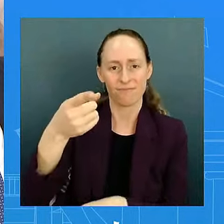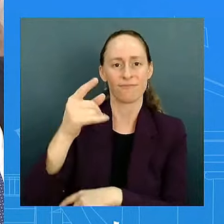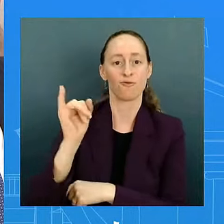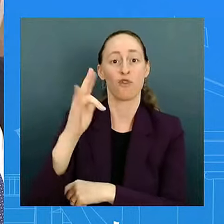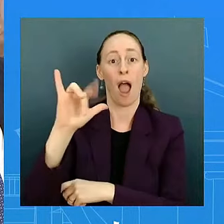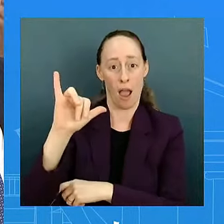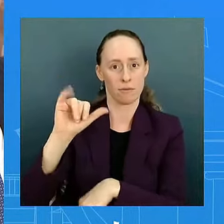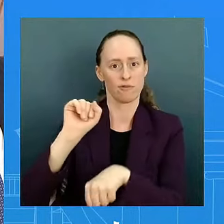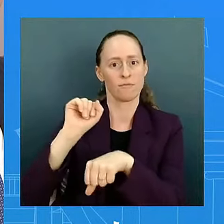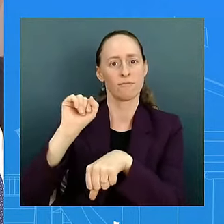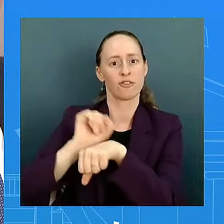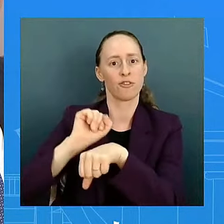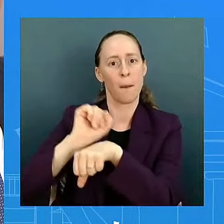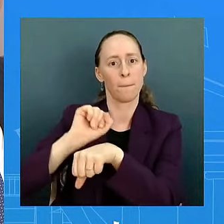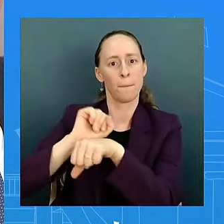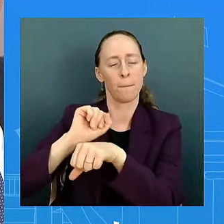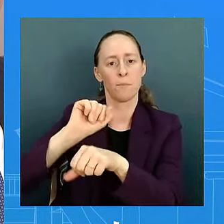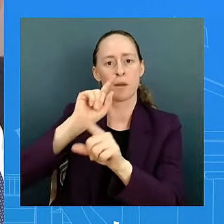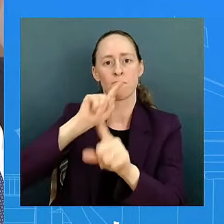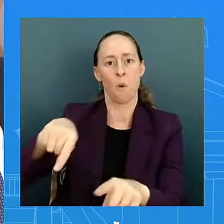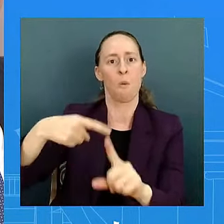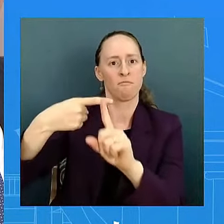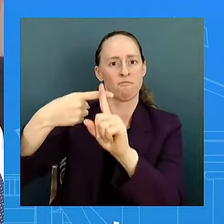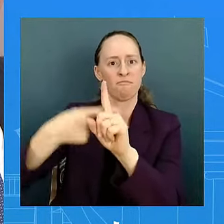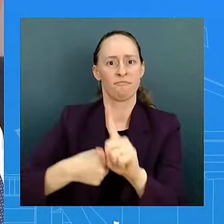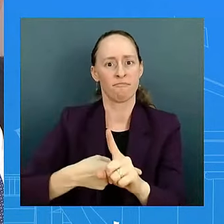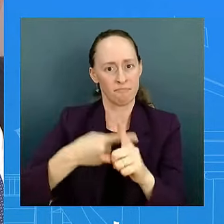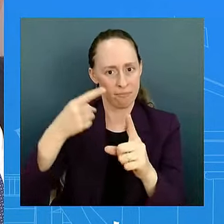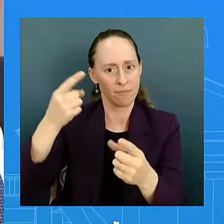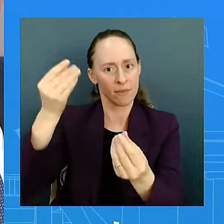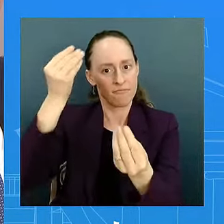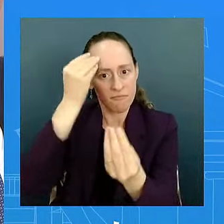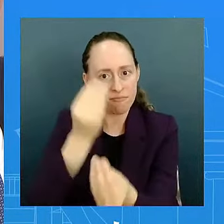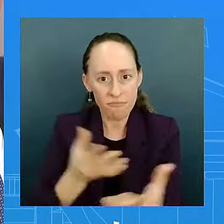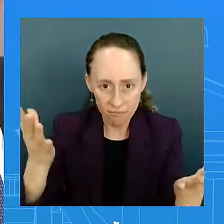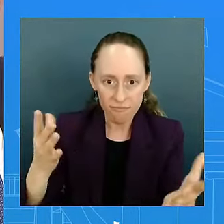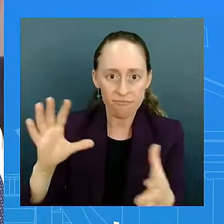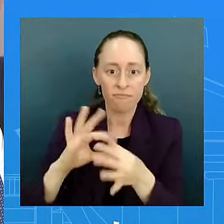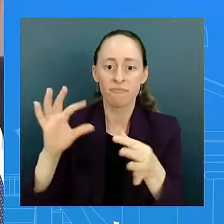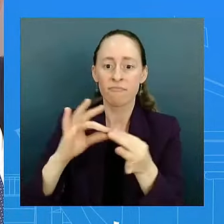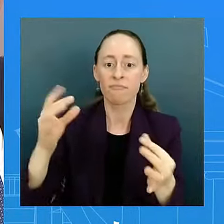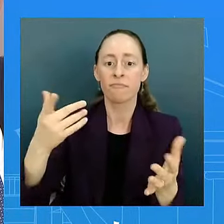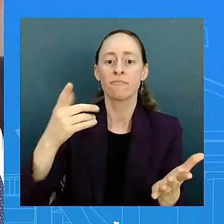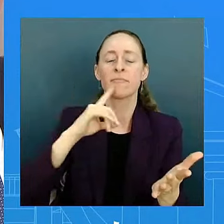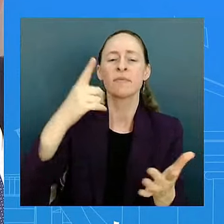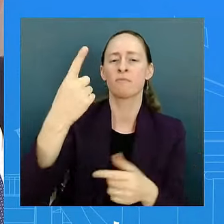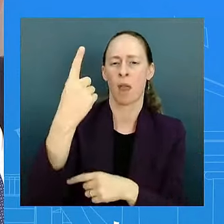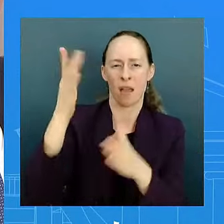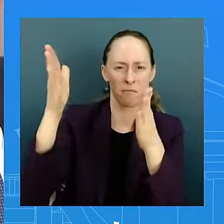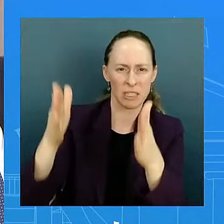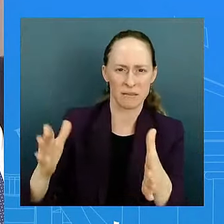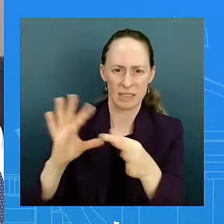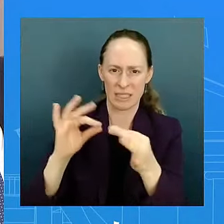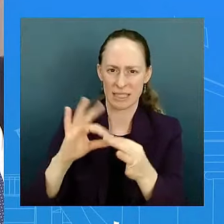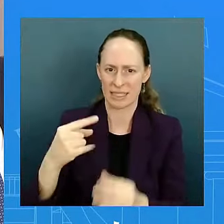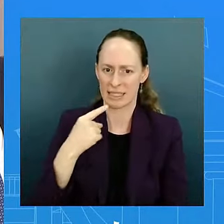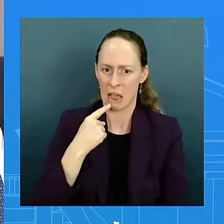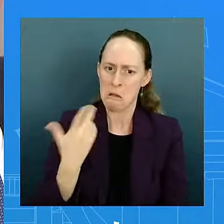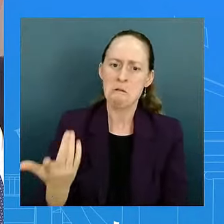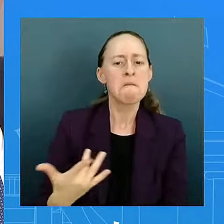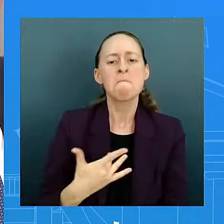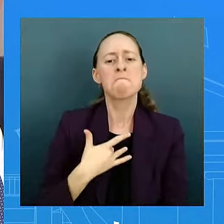said that she doesn't think that the country is in a recession right now, but we're getting uncomfortably close to